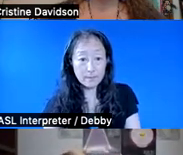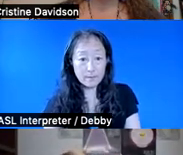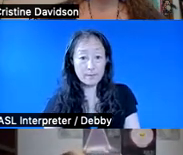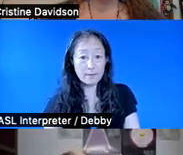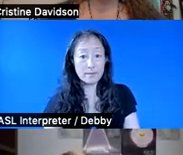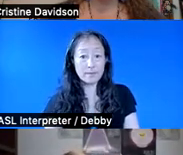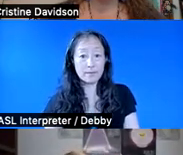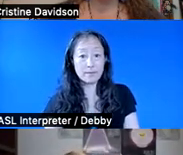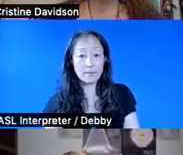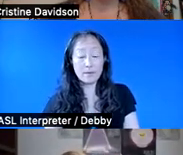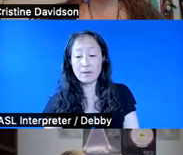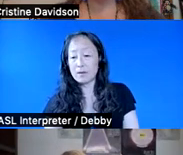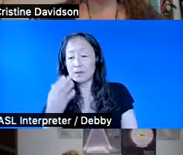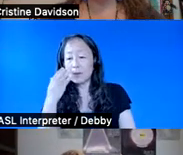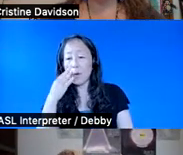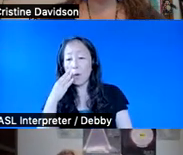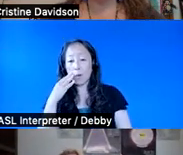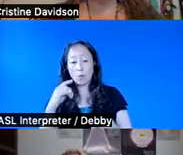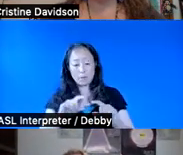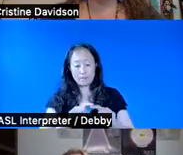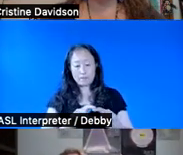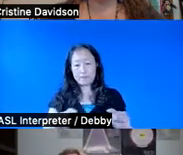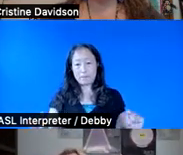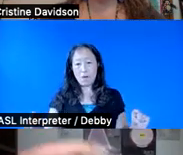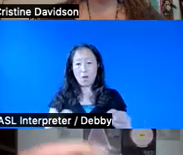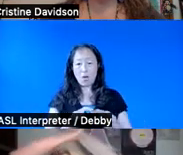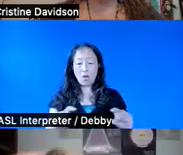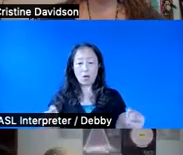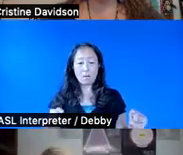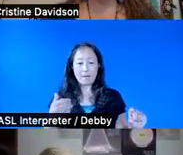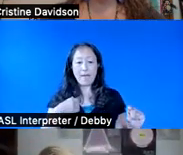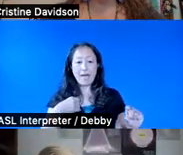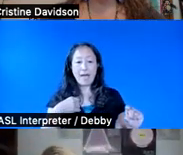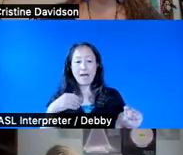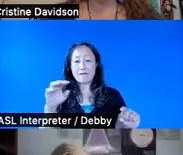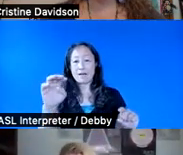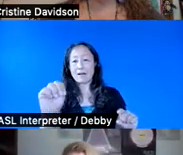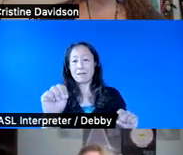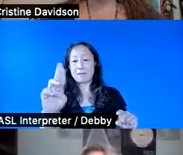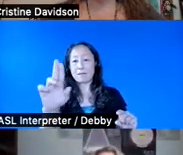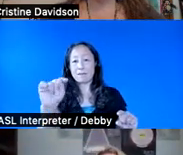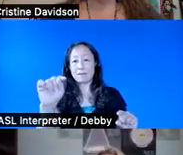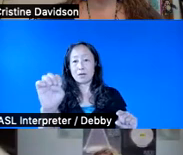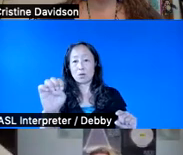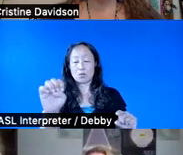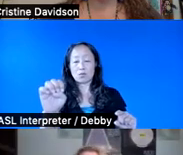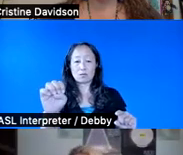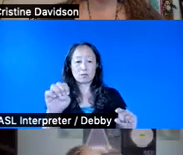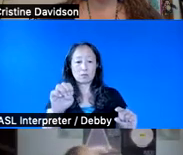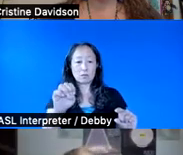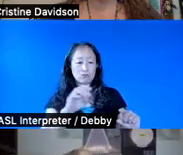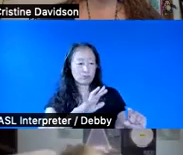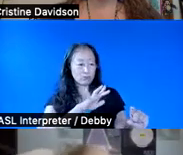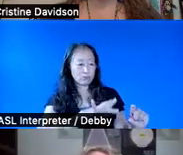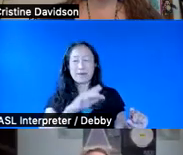There should, in that bar at the bottom or wherever it is on your screen, there's a mute button. It's like a little microphone. And if you click on that, you